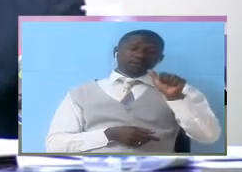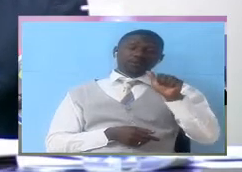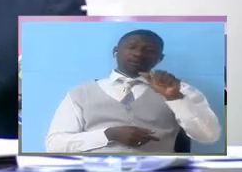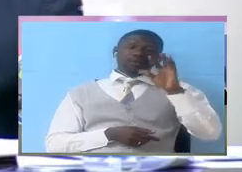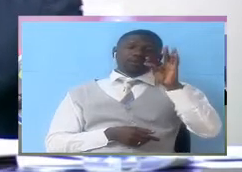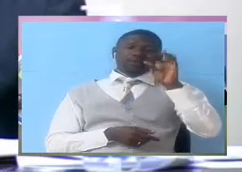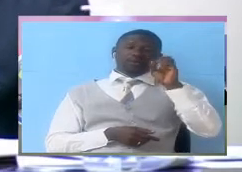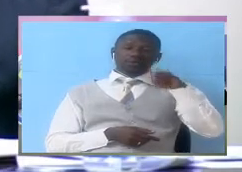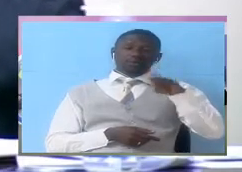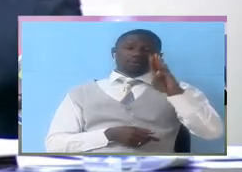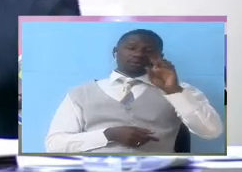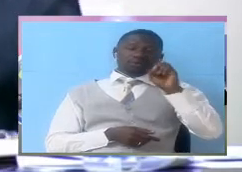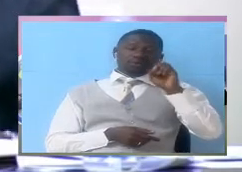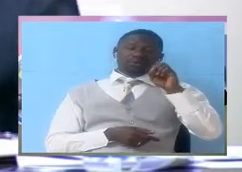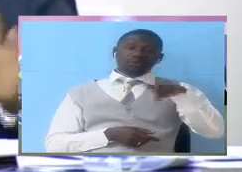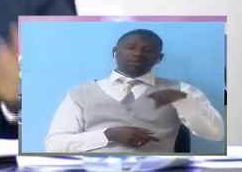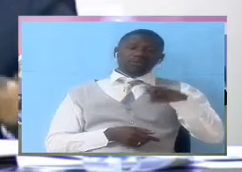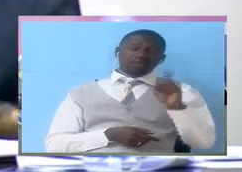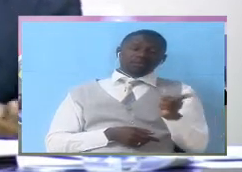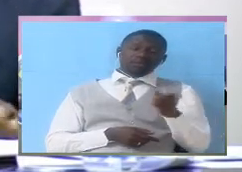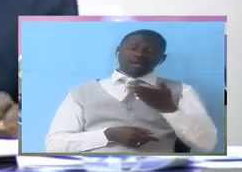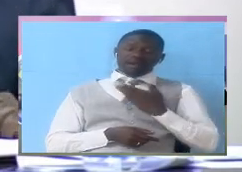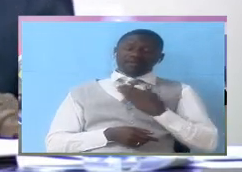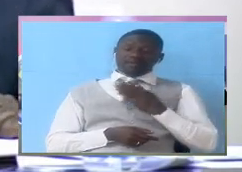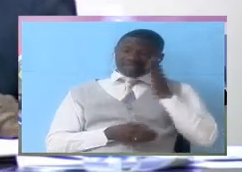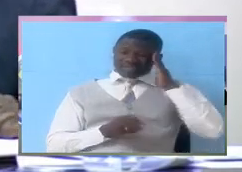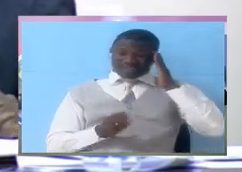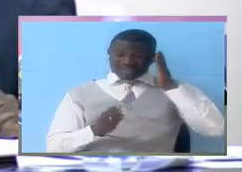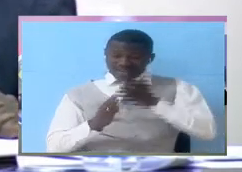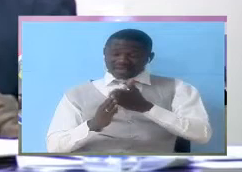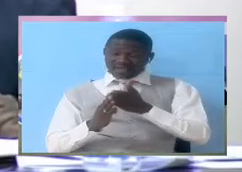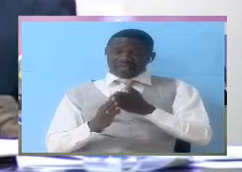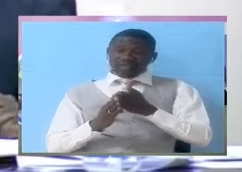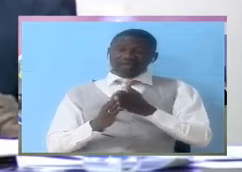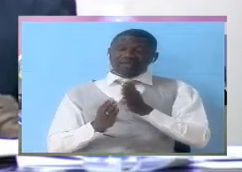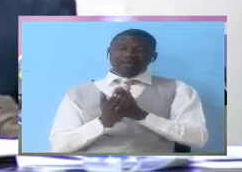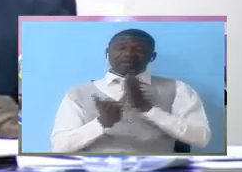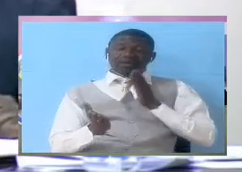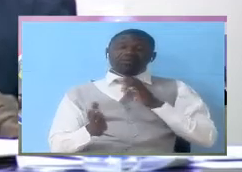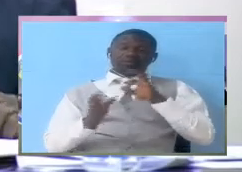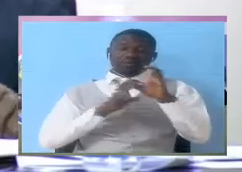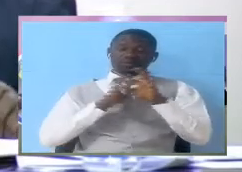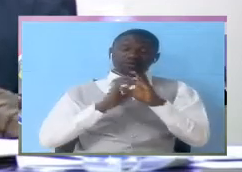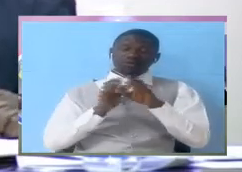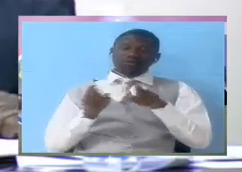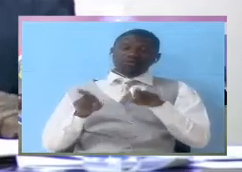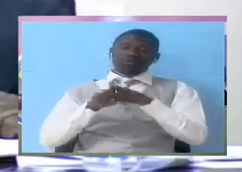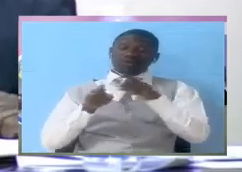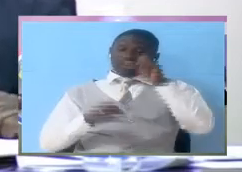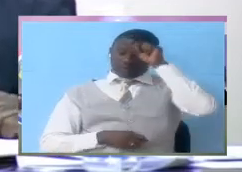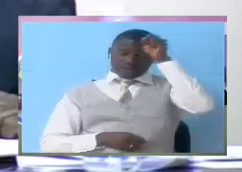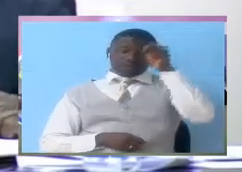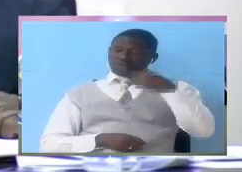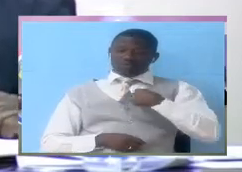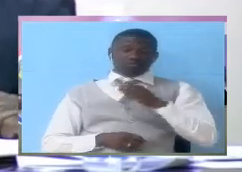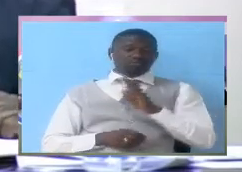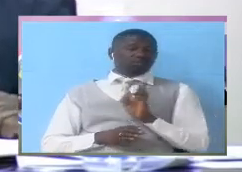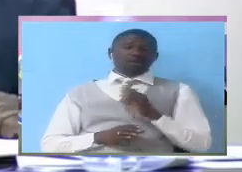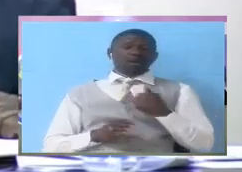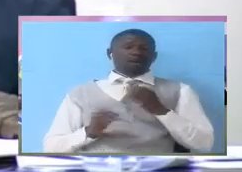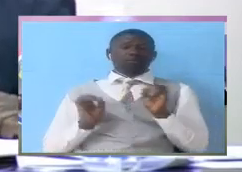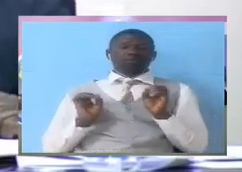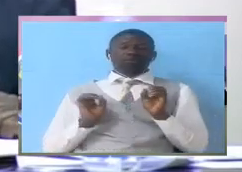had a direct line of communication with the president. So let's start. Man lead council bi man may ki nga xamne ma la don halal ne Langtombong dafa amone